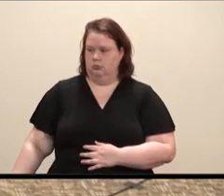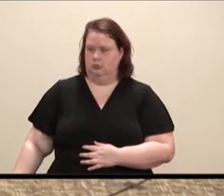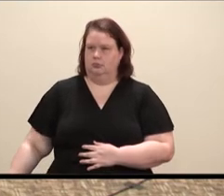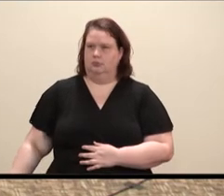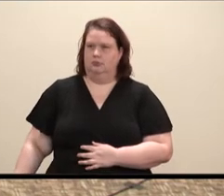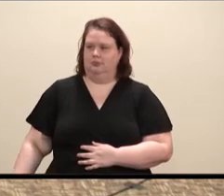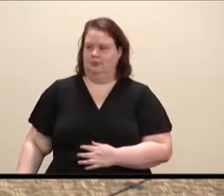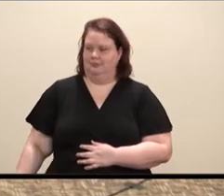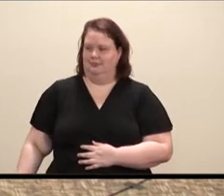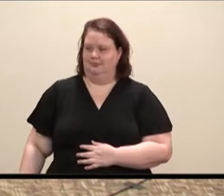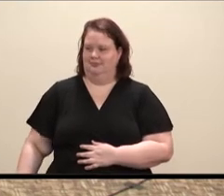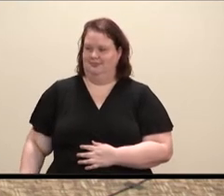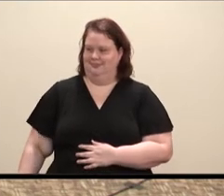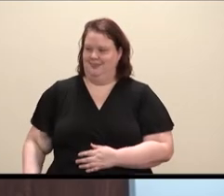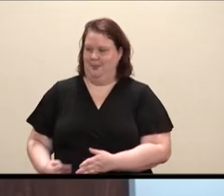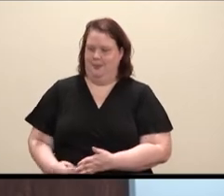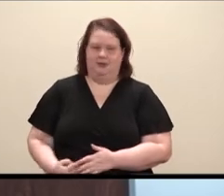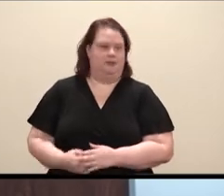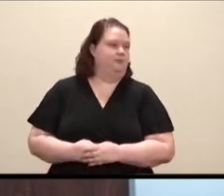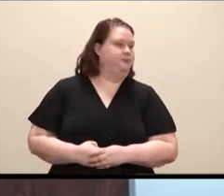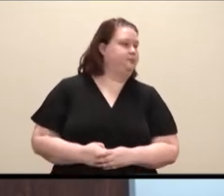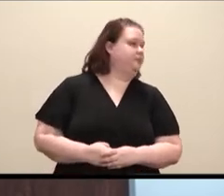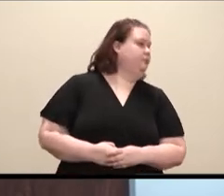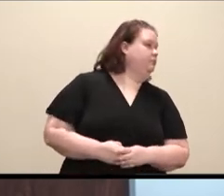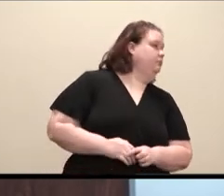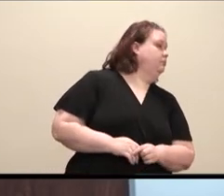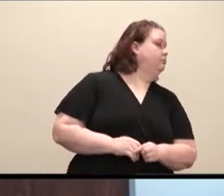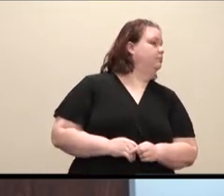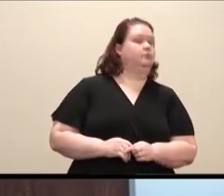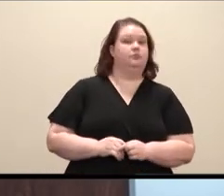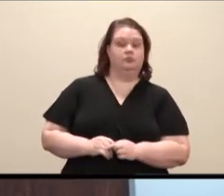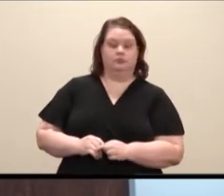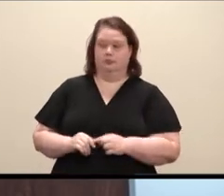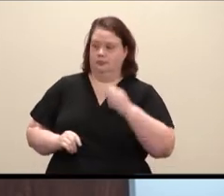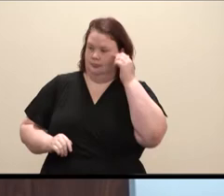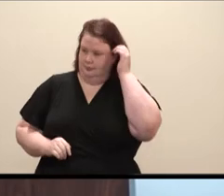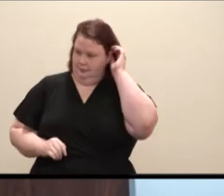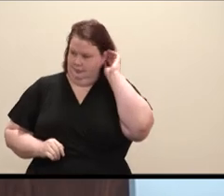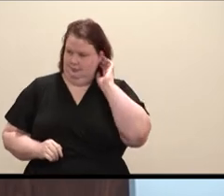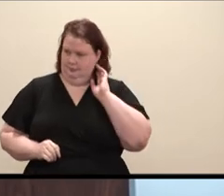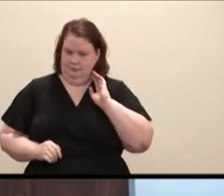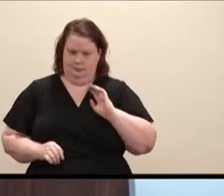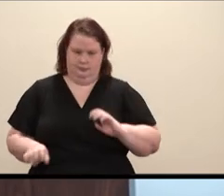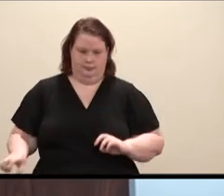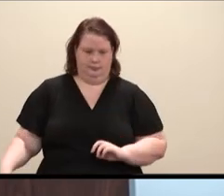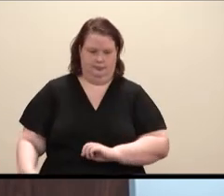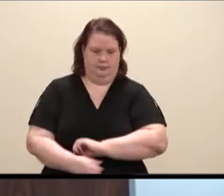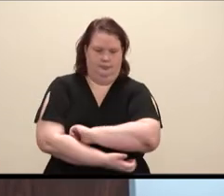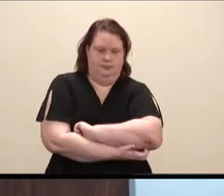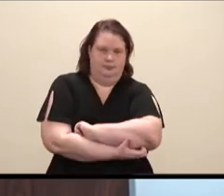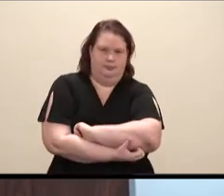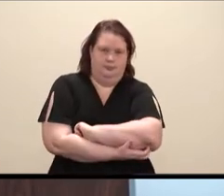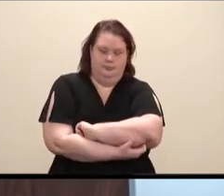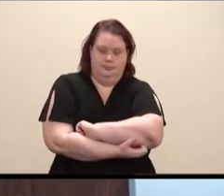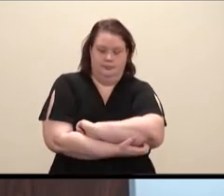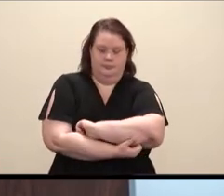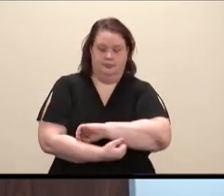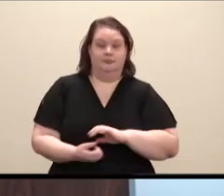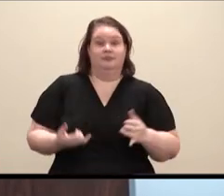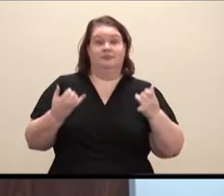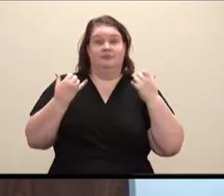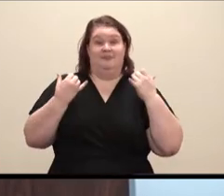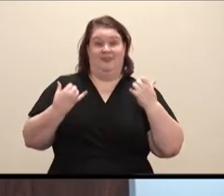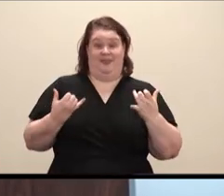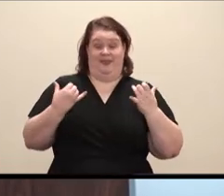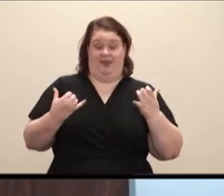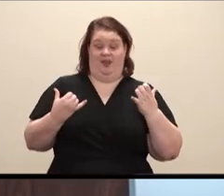Okay, so this is our first sort of a budget update and getting into our budget development cycle.